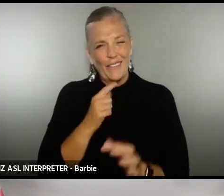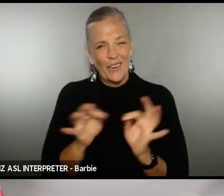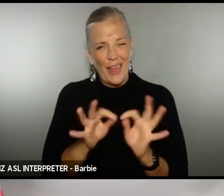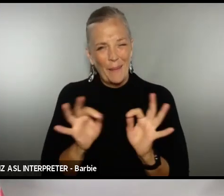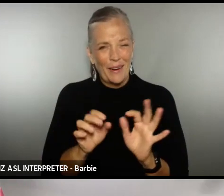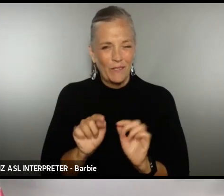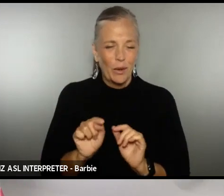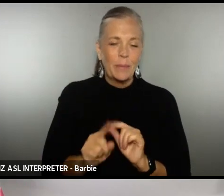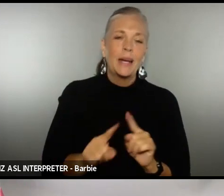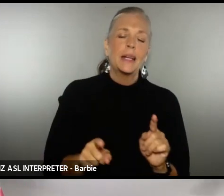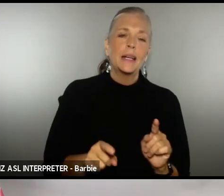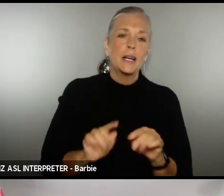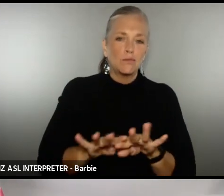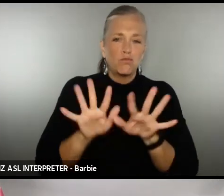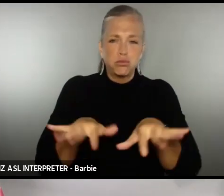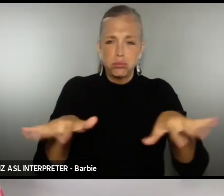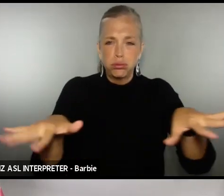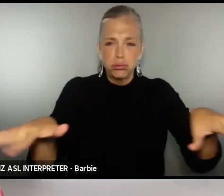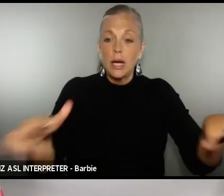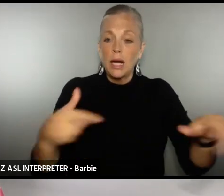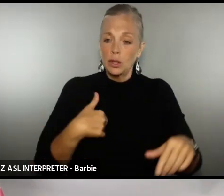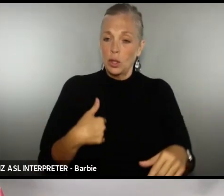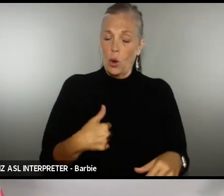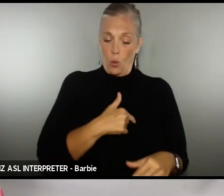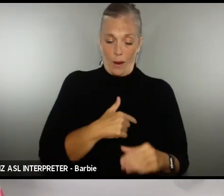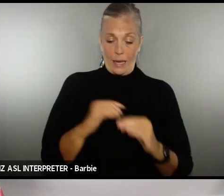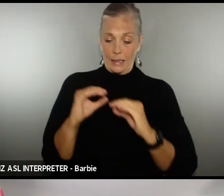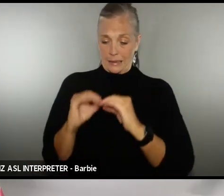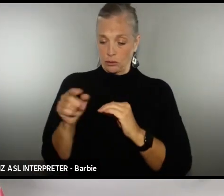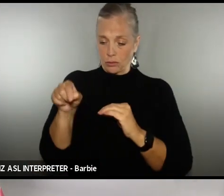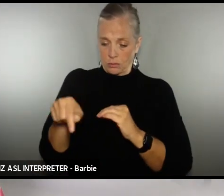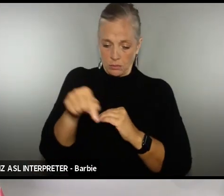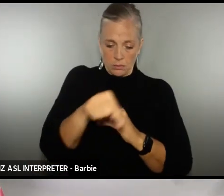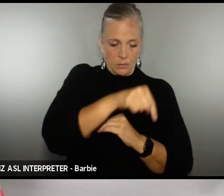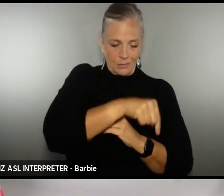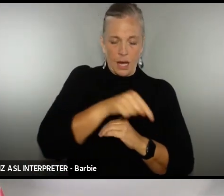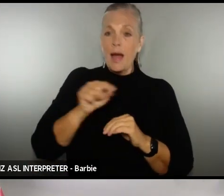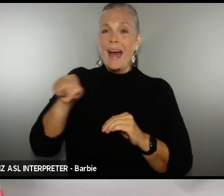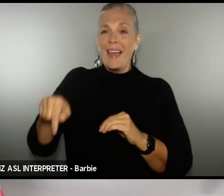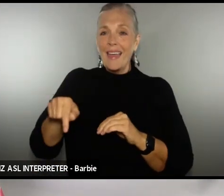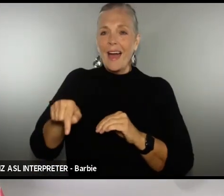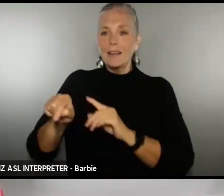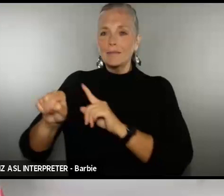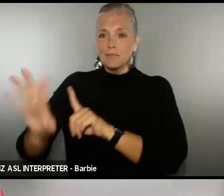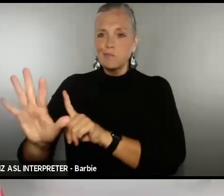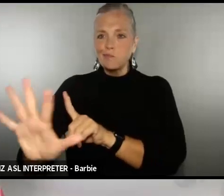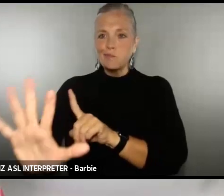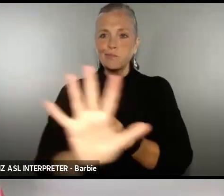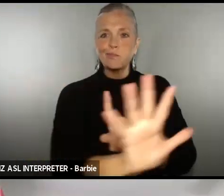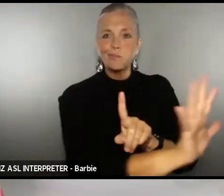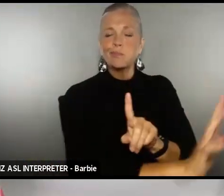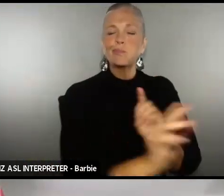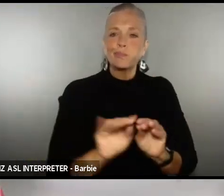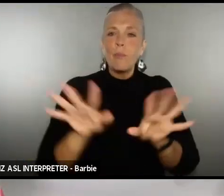help a myriad of institutions become more inviting to